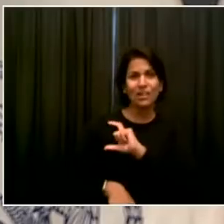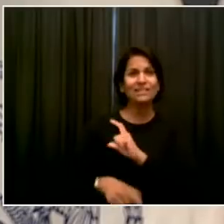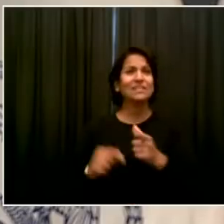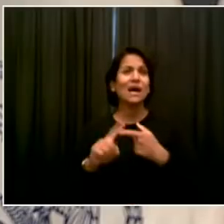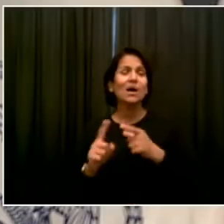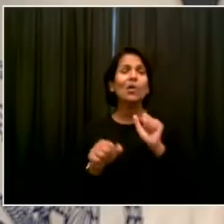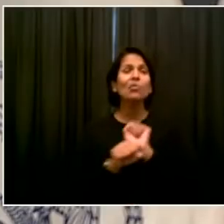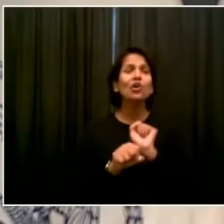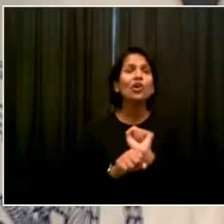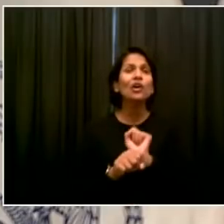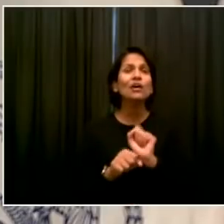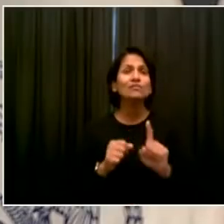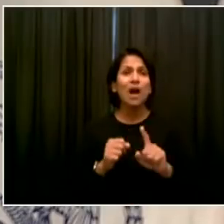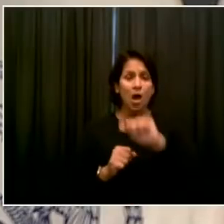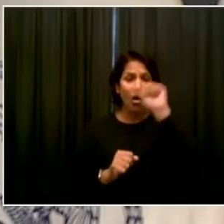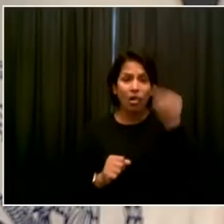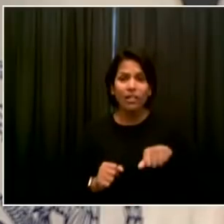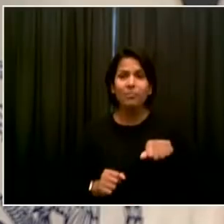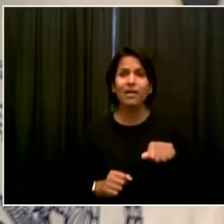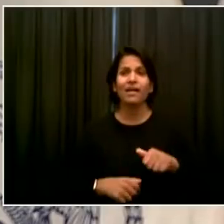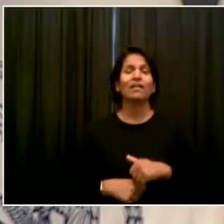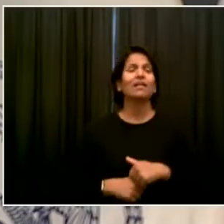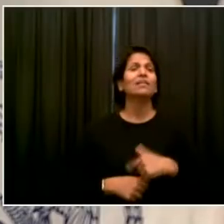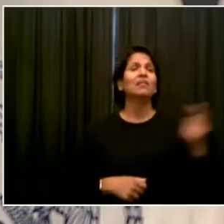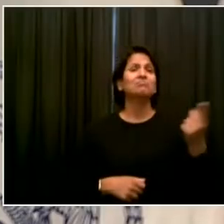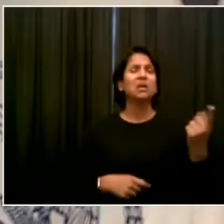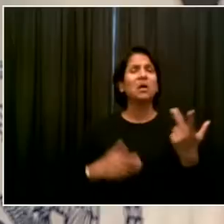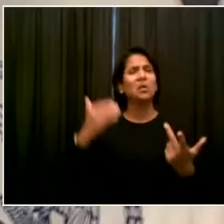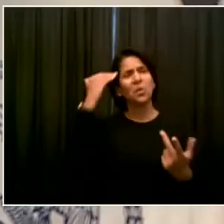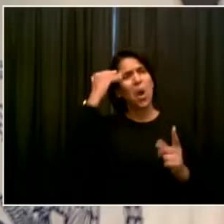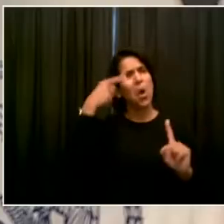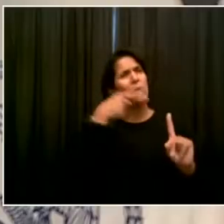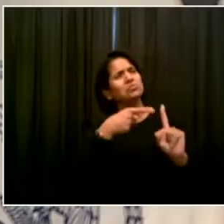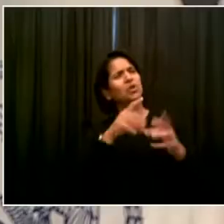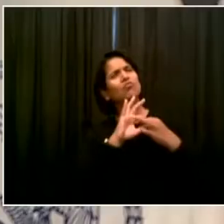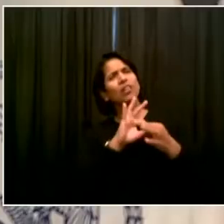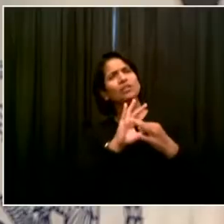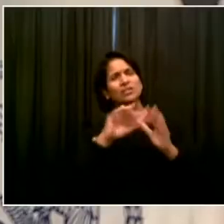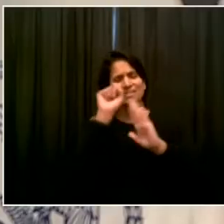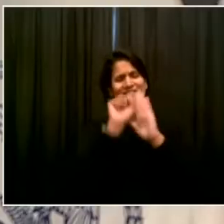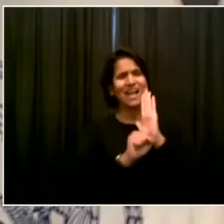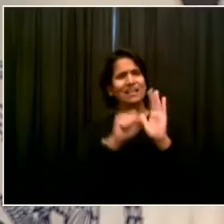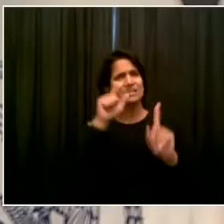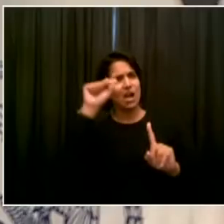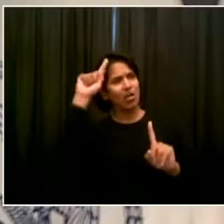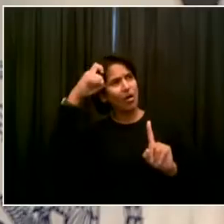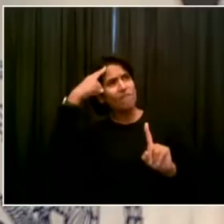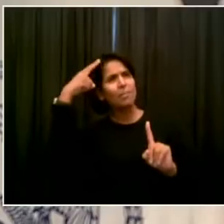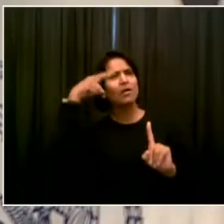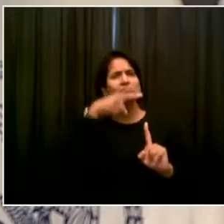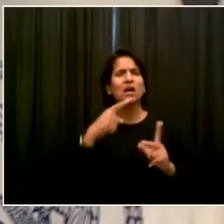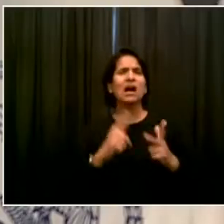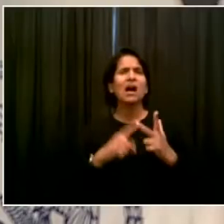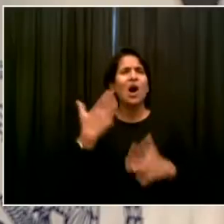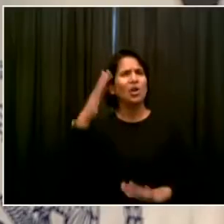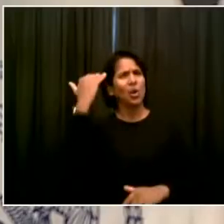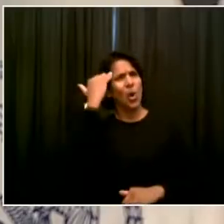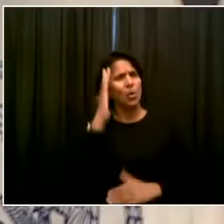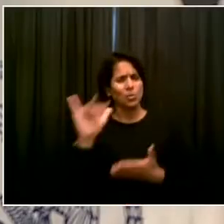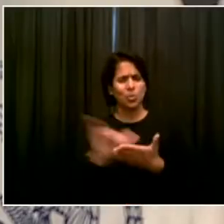our relationship with the state government. He understands our neighborhoods. But most importantly, I think he is someone who